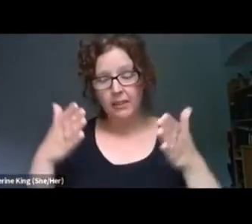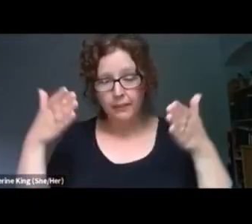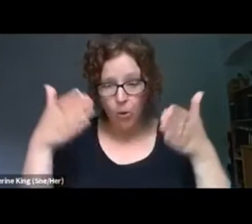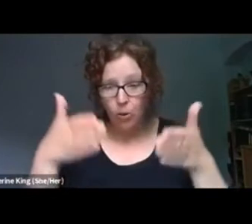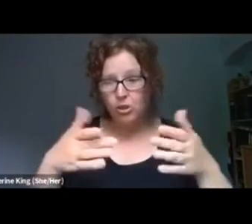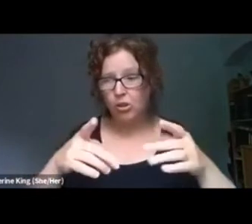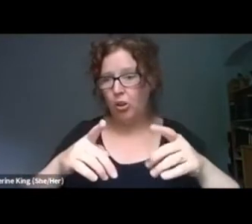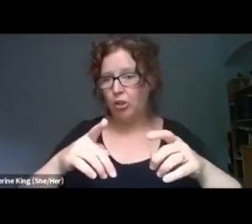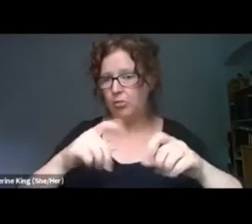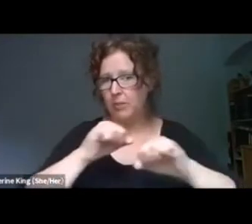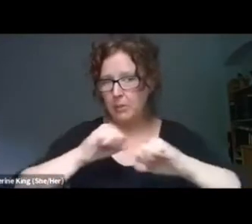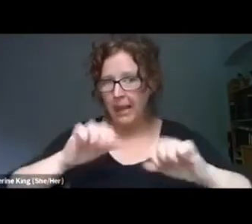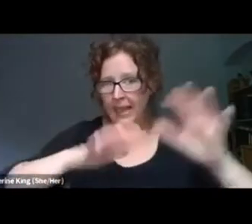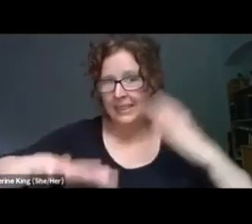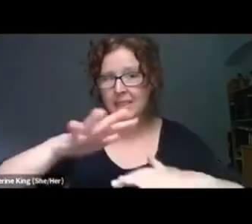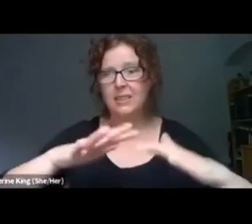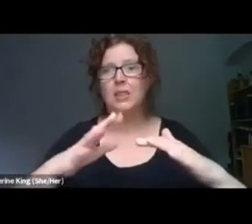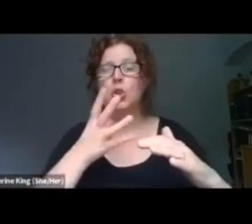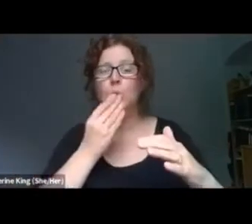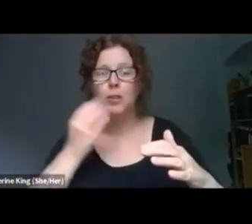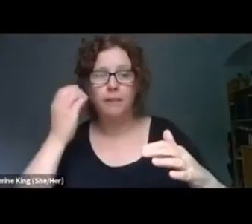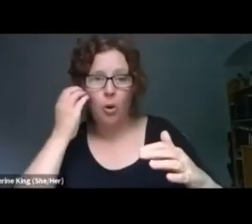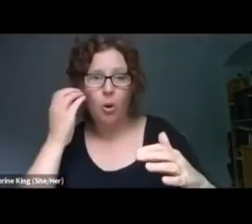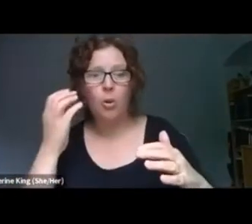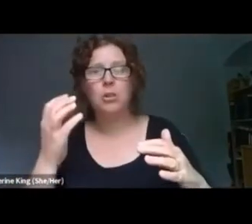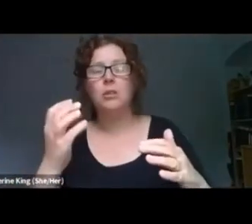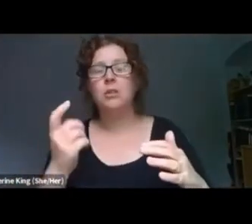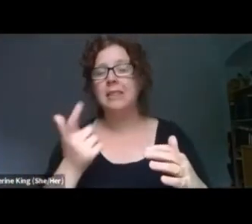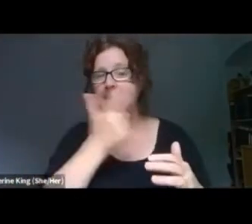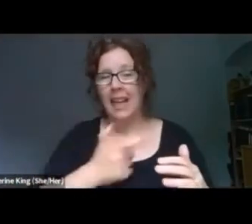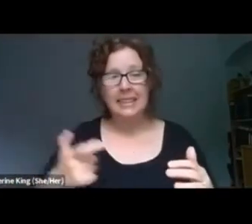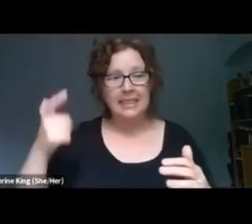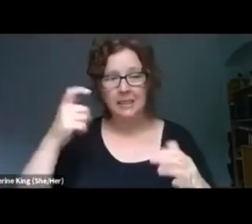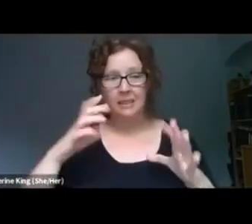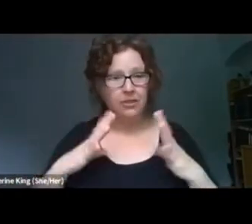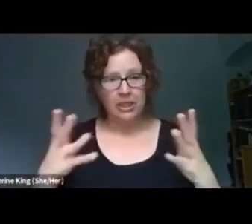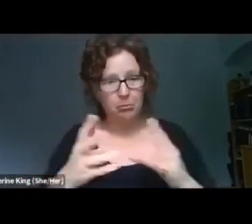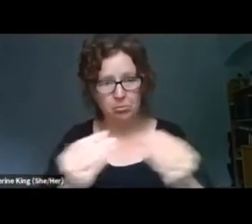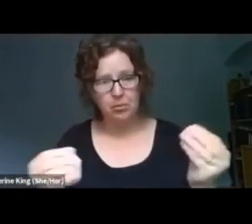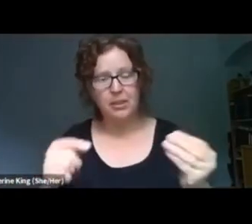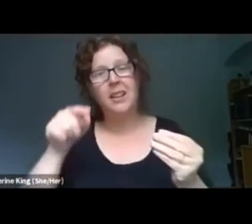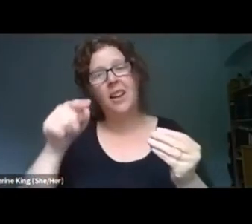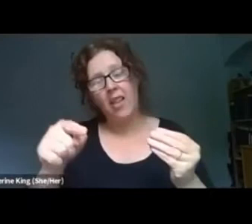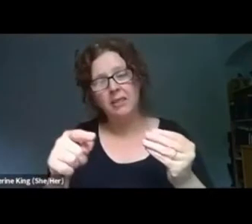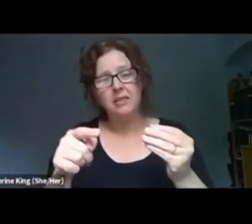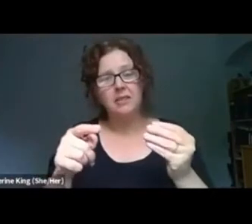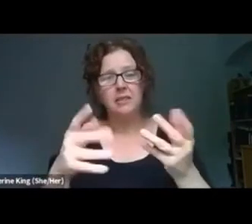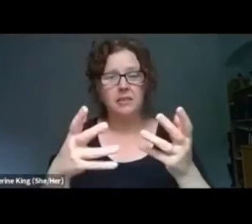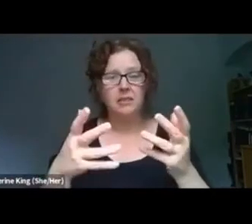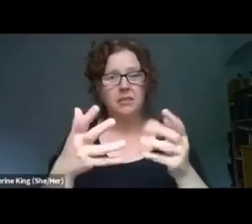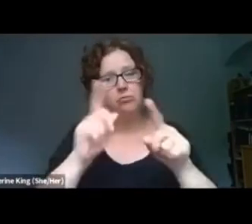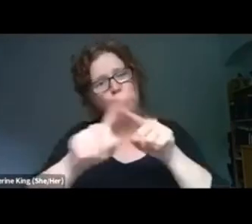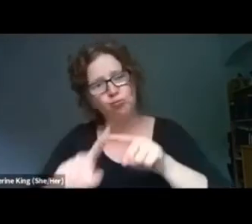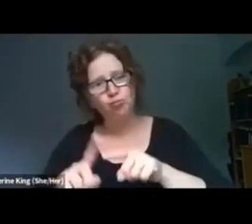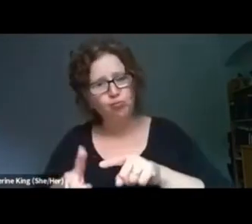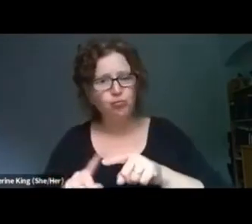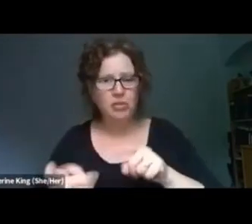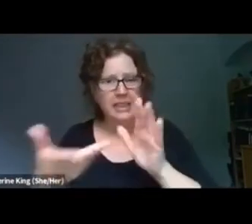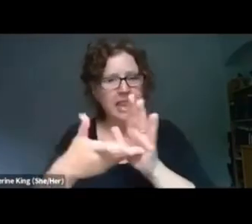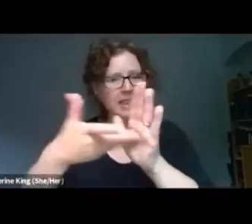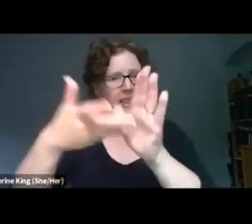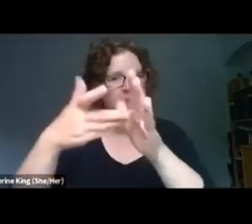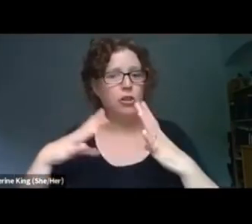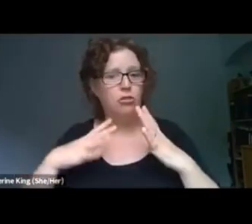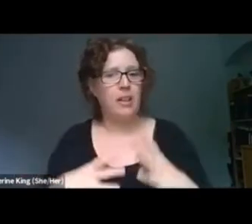spaces and use of phones are variations and innovations on relaxed performance that I haven't yet to see in the